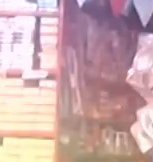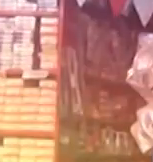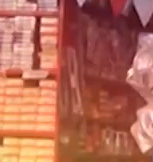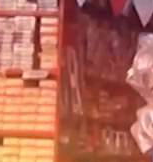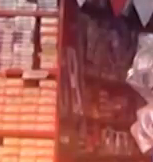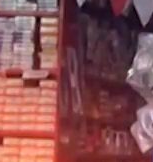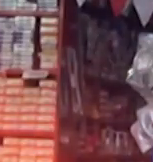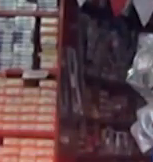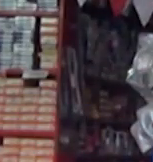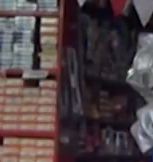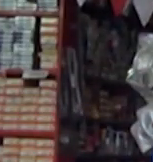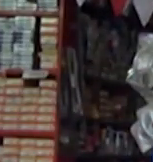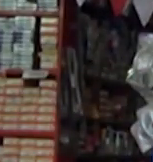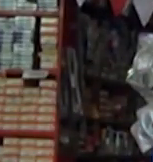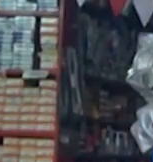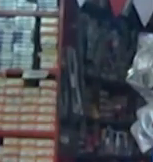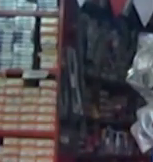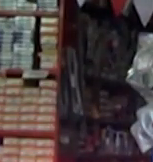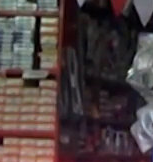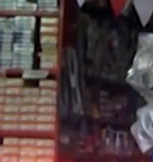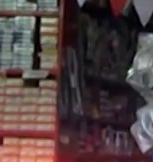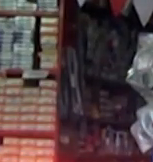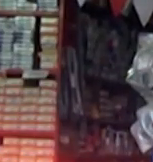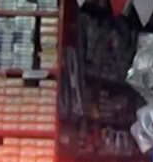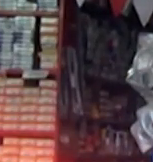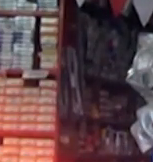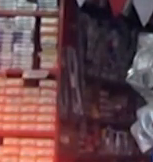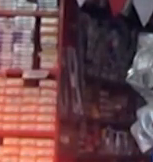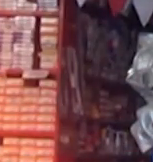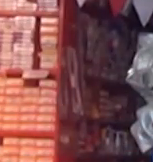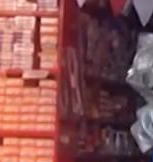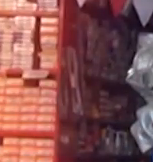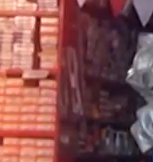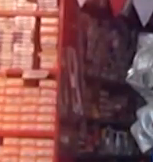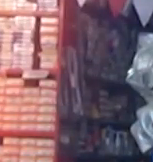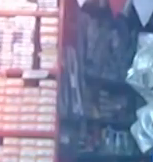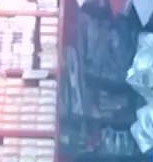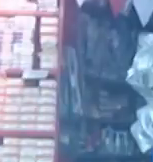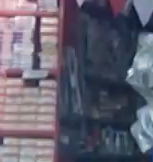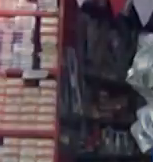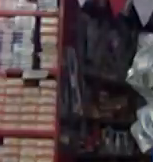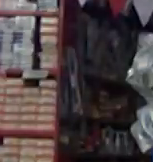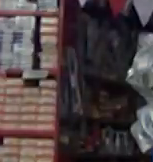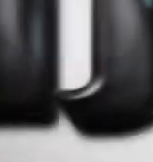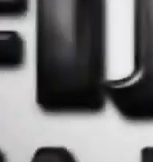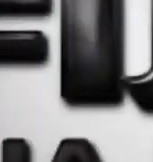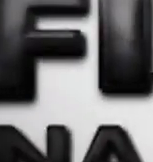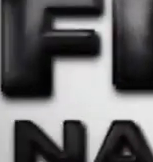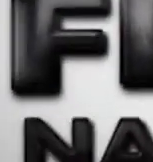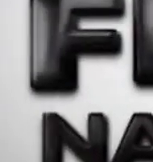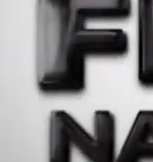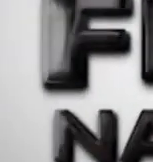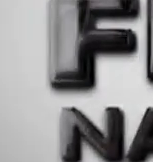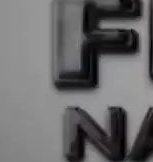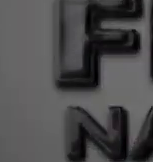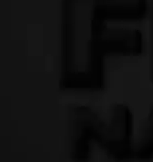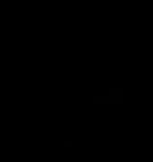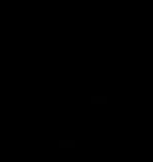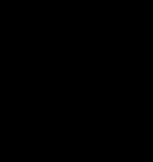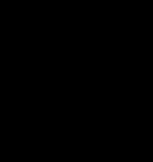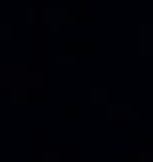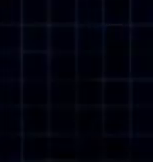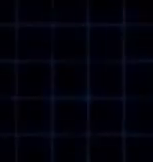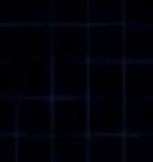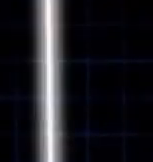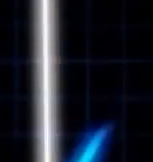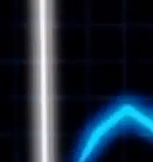Pula nadang ko aproslan ngarse, go erkraki. Do televe ono barong na Radio Fiji 1 nandomo ibiti. Radio Fiji 1 nandomo